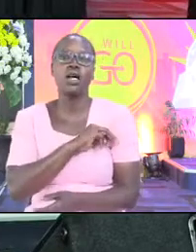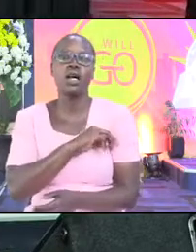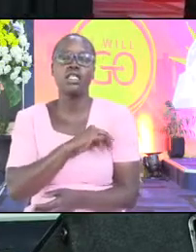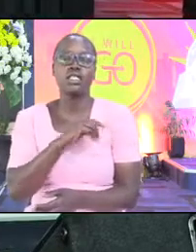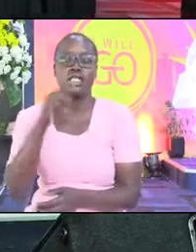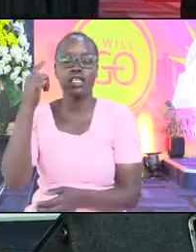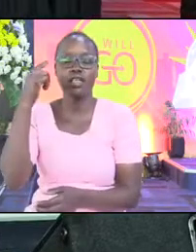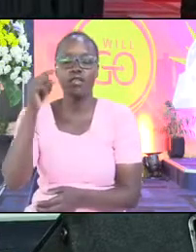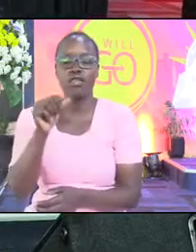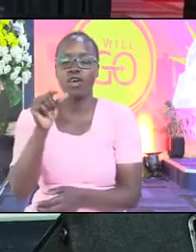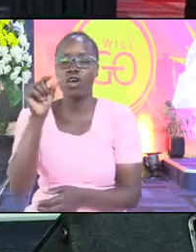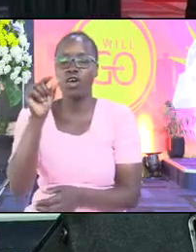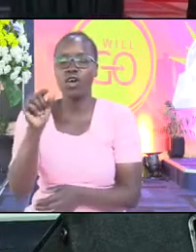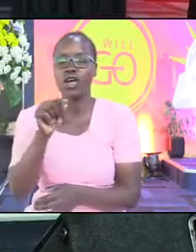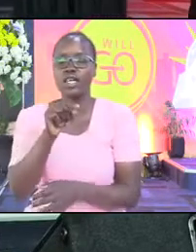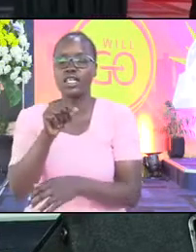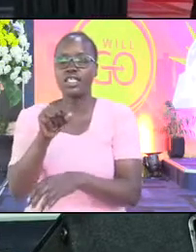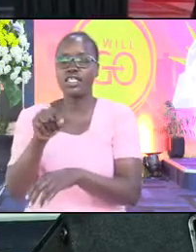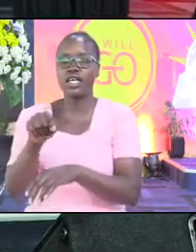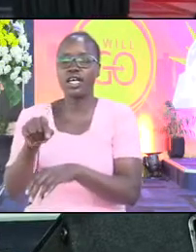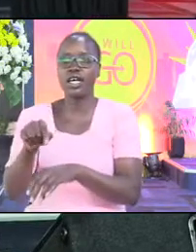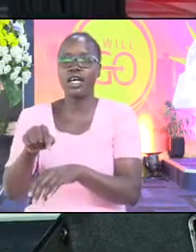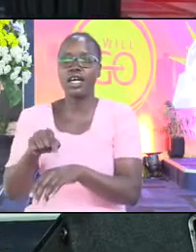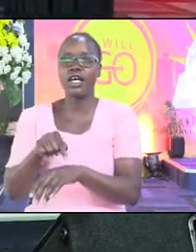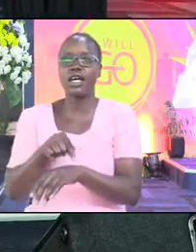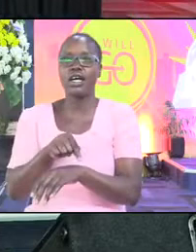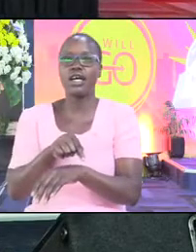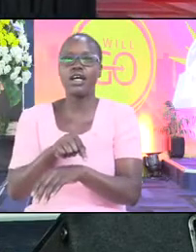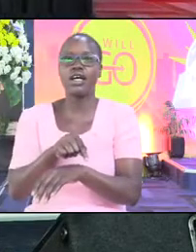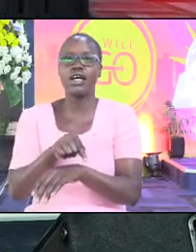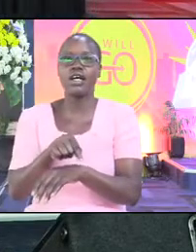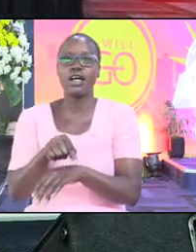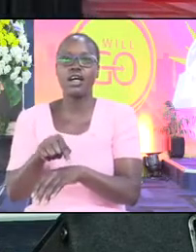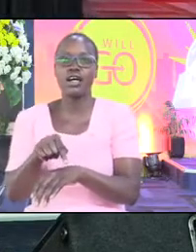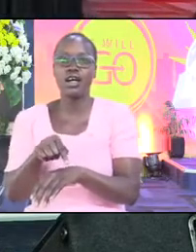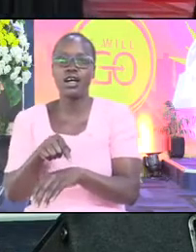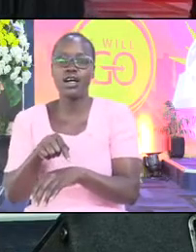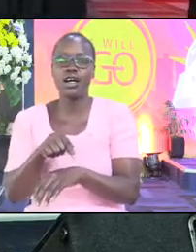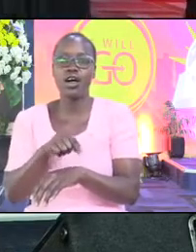special mercy for each